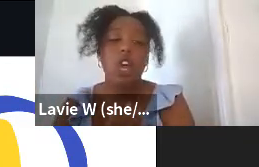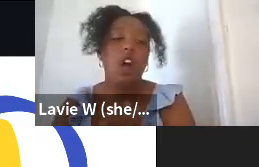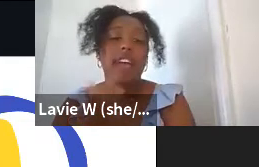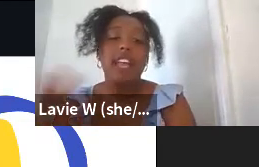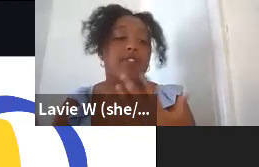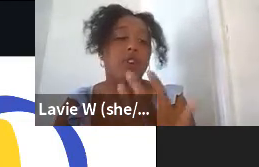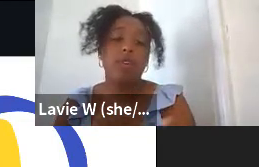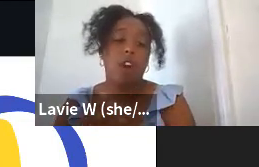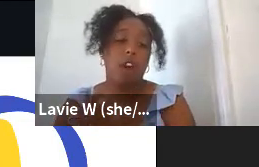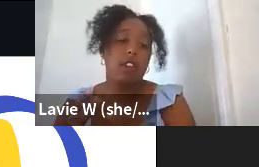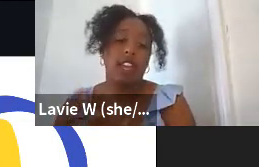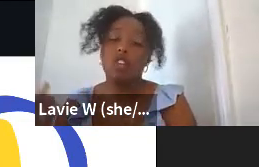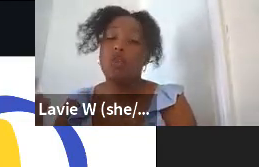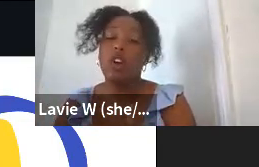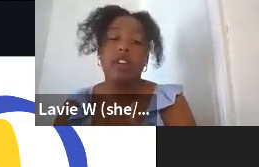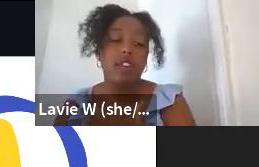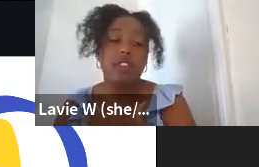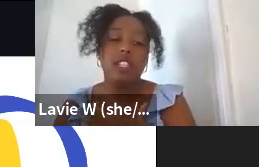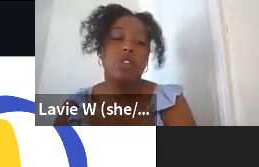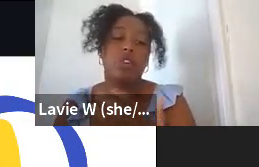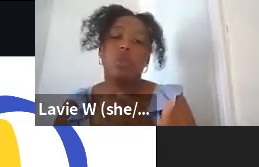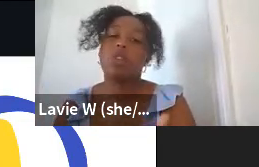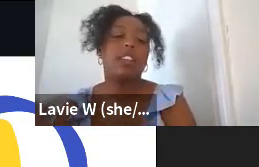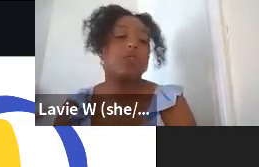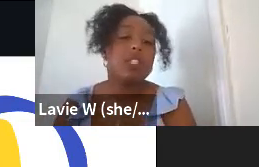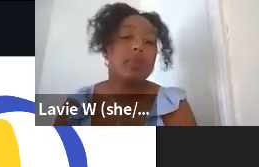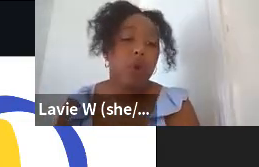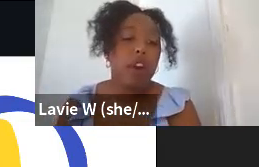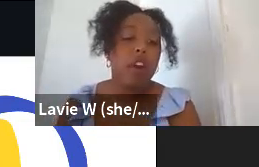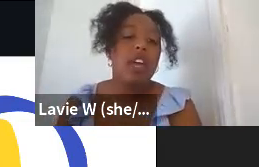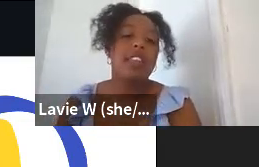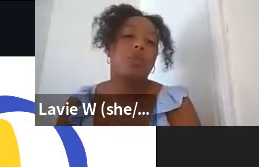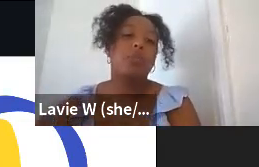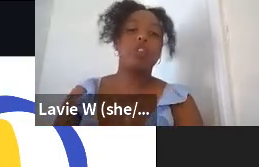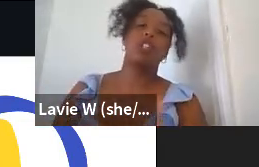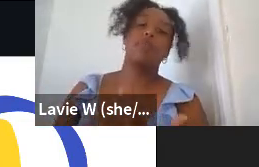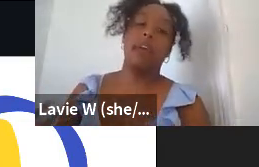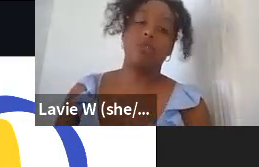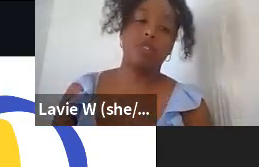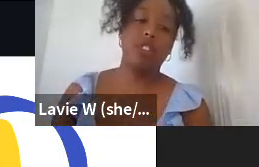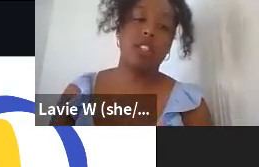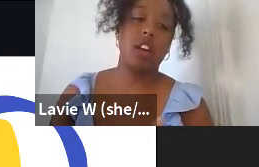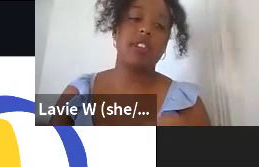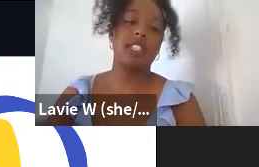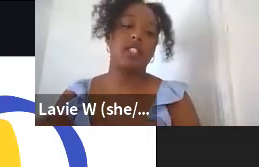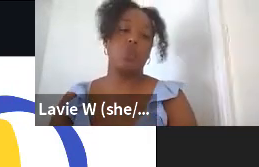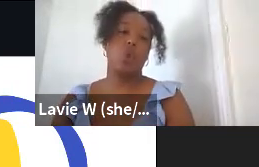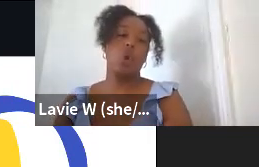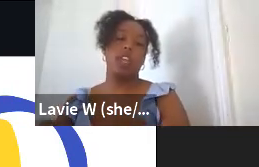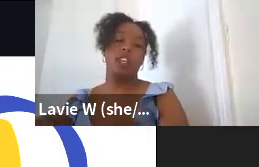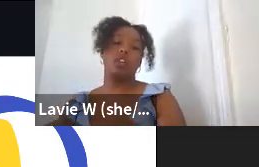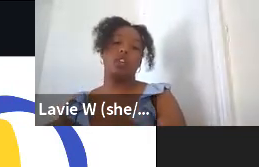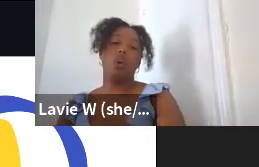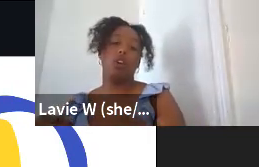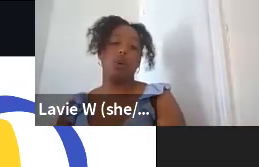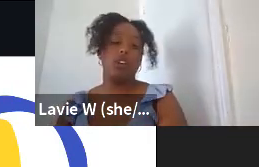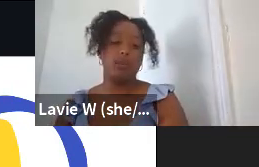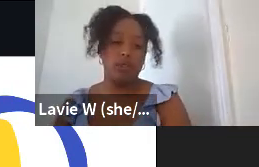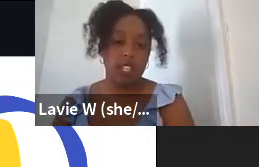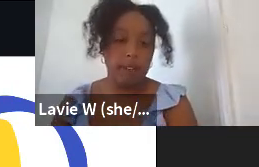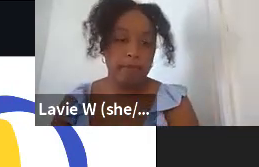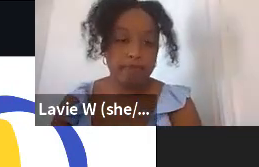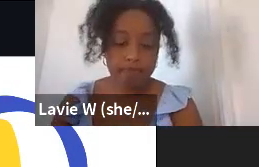sketch of any form of art that you are involved in or you would like to explore that would push the boundaries of the status quo in your